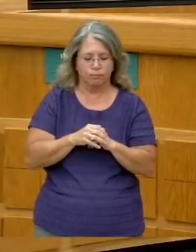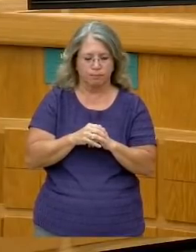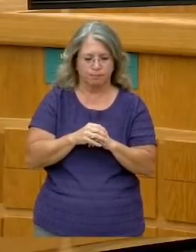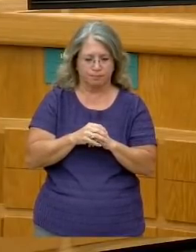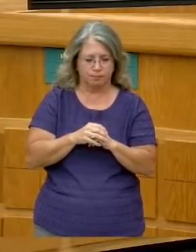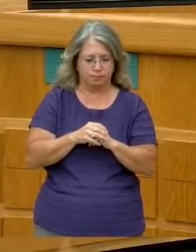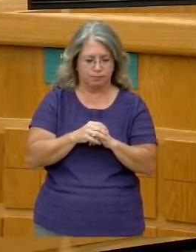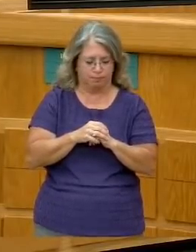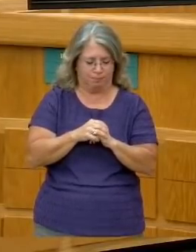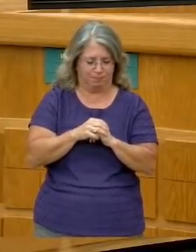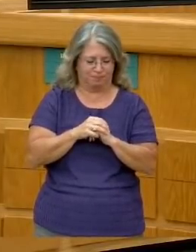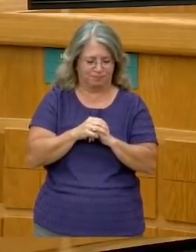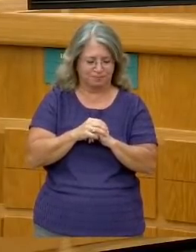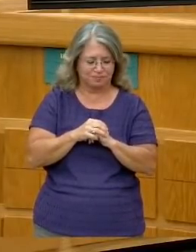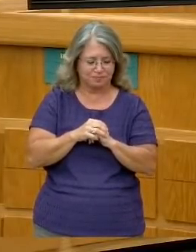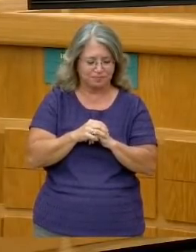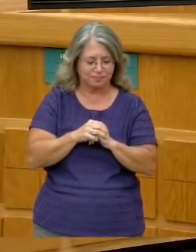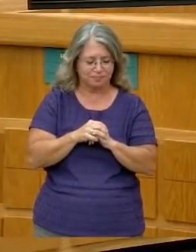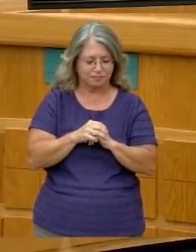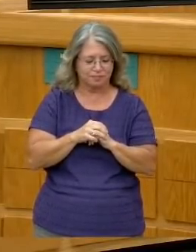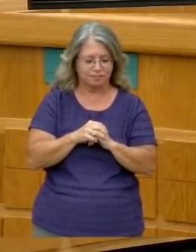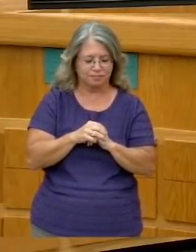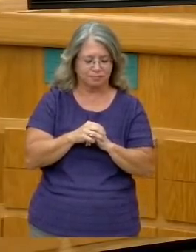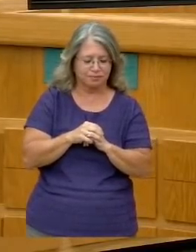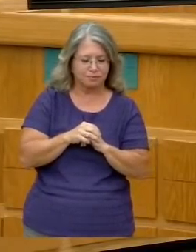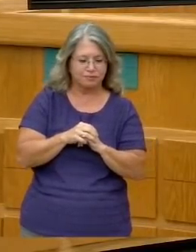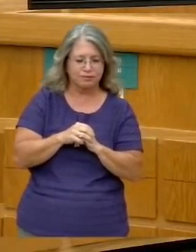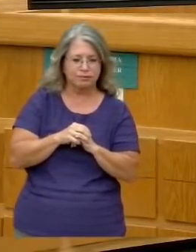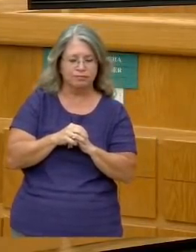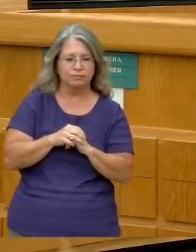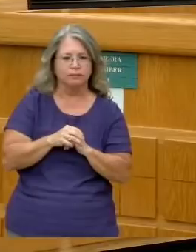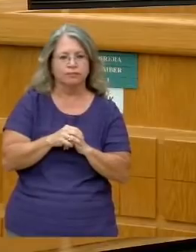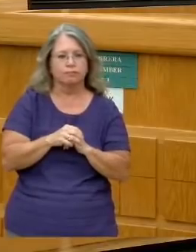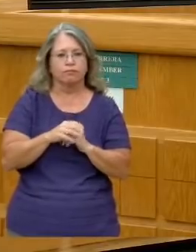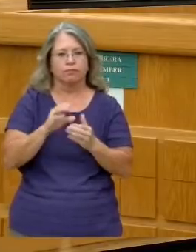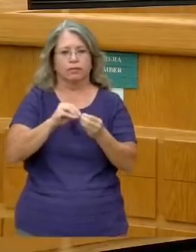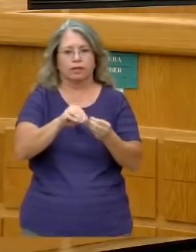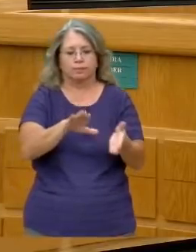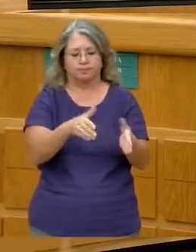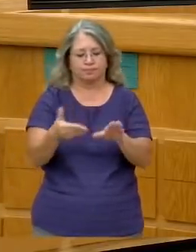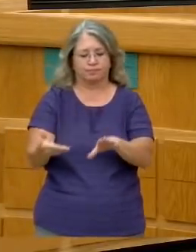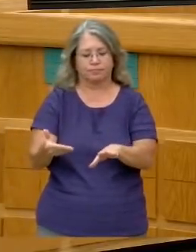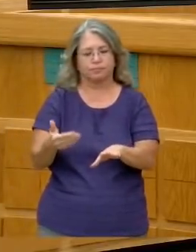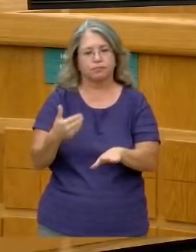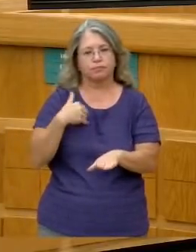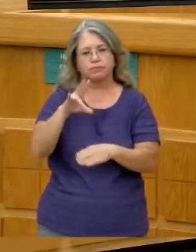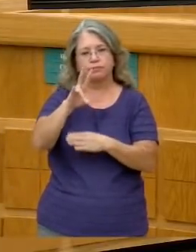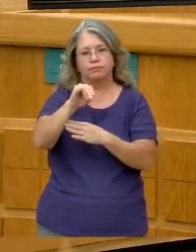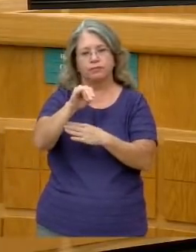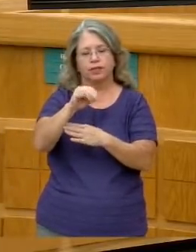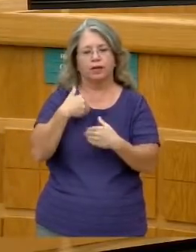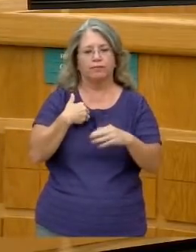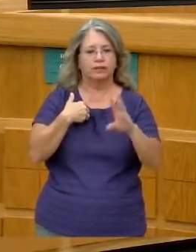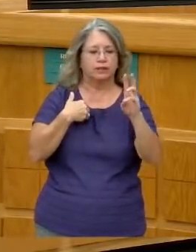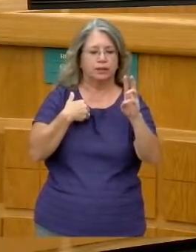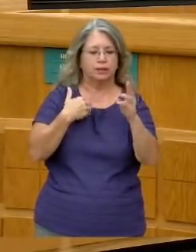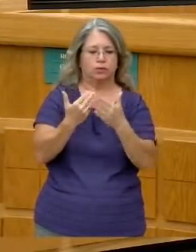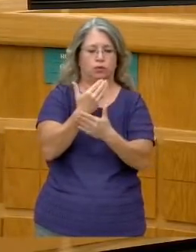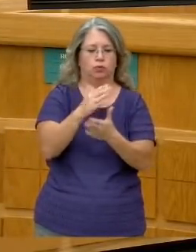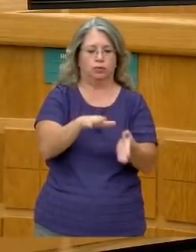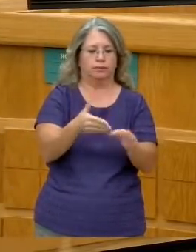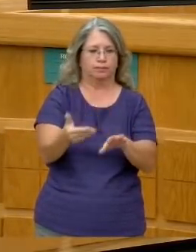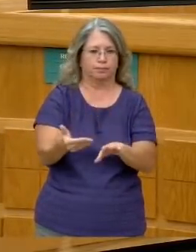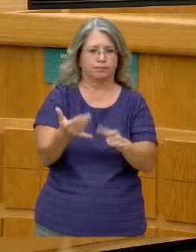look at our number of deaths, we're up to 70 deaths in Nueces County. There were 6 additional deaths today that